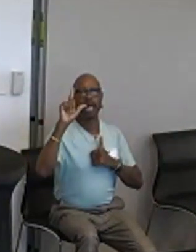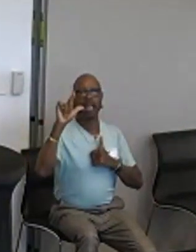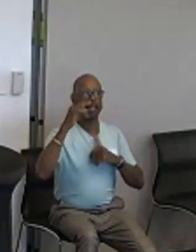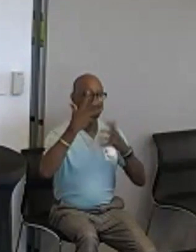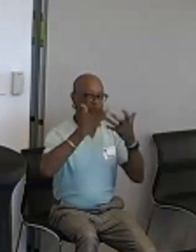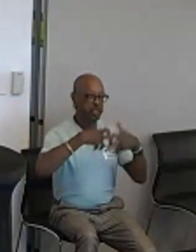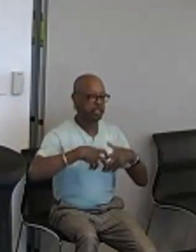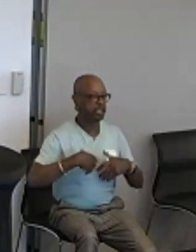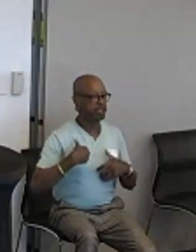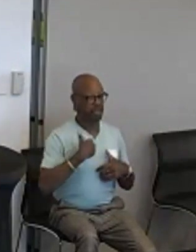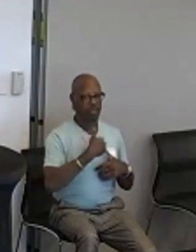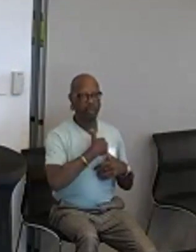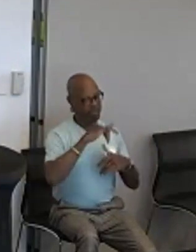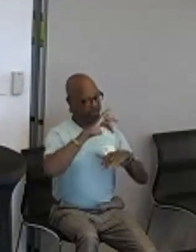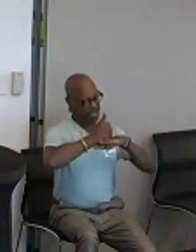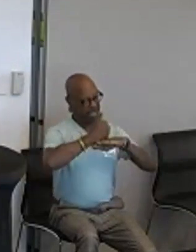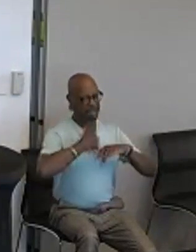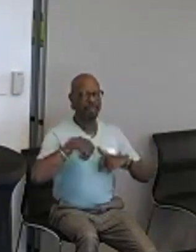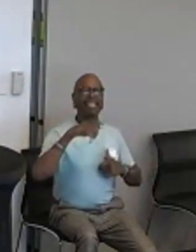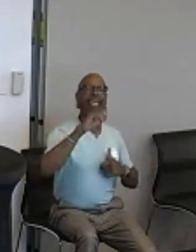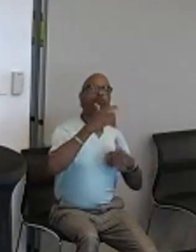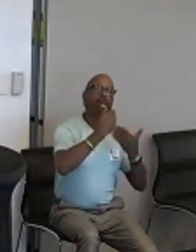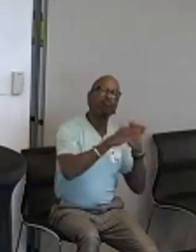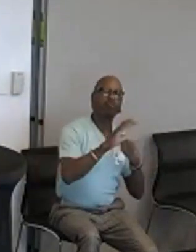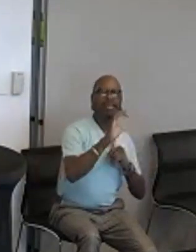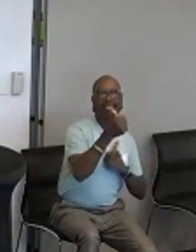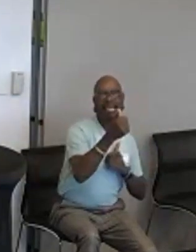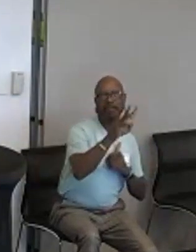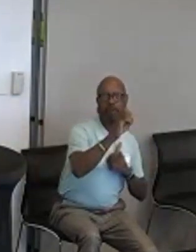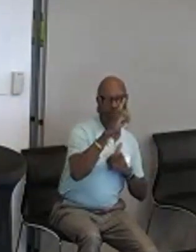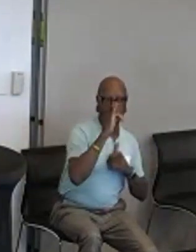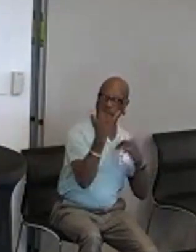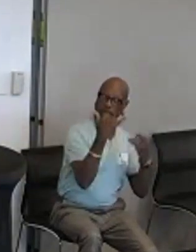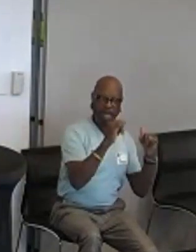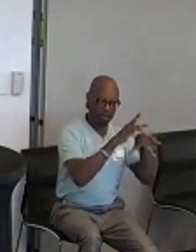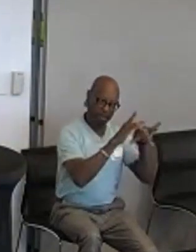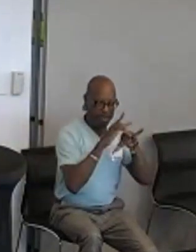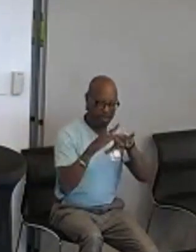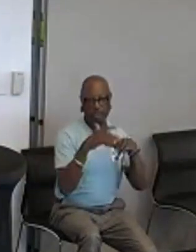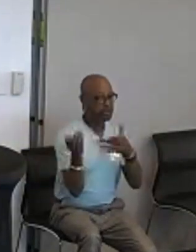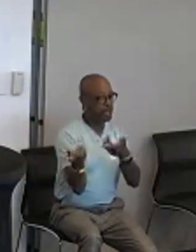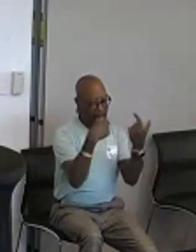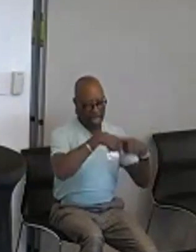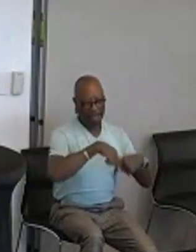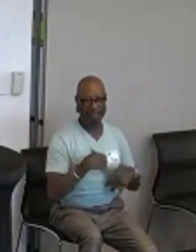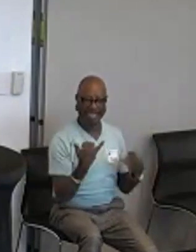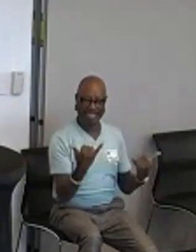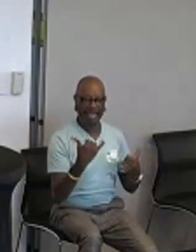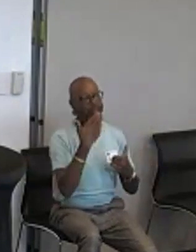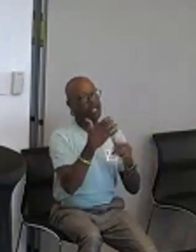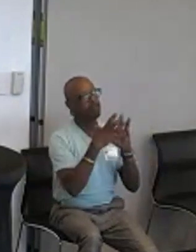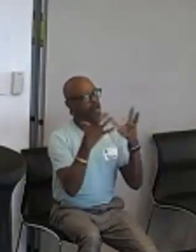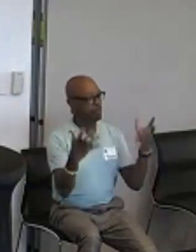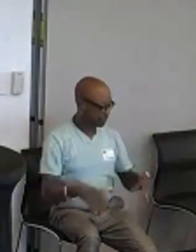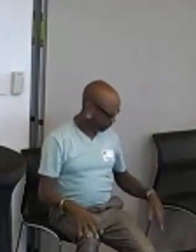machines. We have them set up in 1040. If you want to play with them, you can come play with them right now. Thank you very